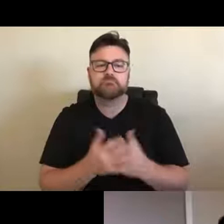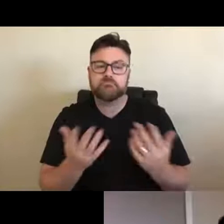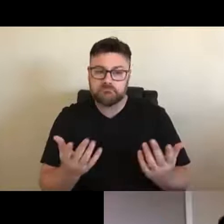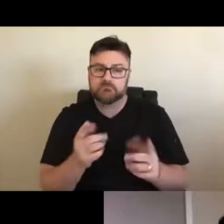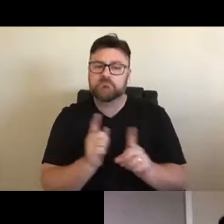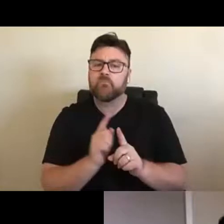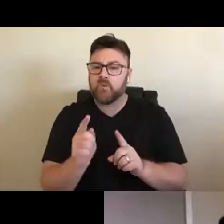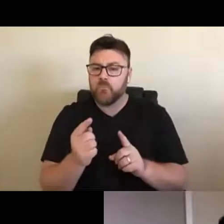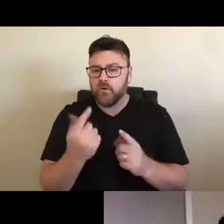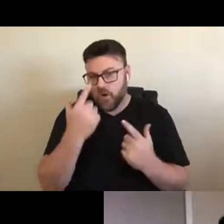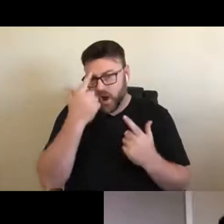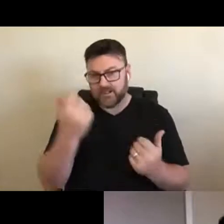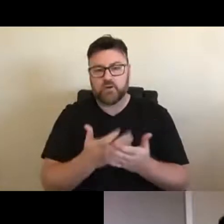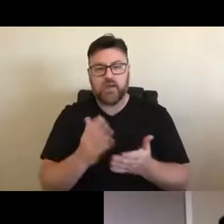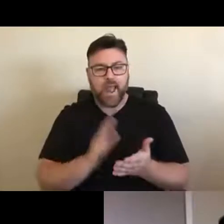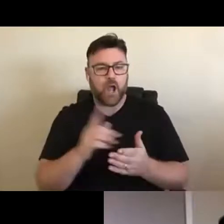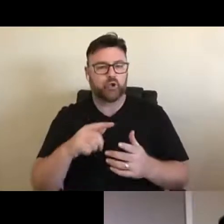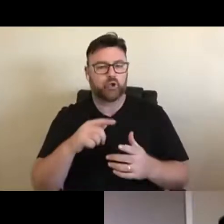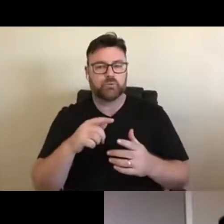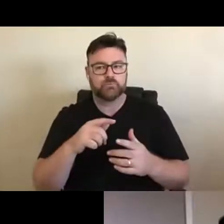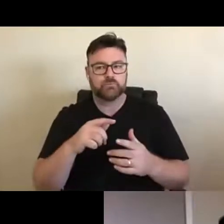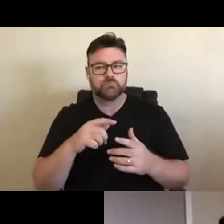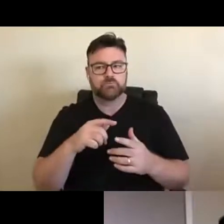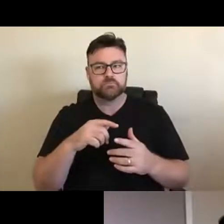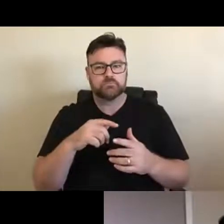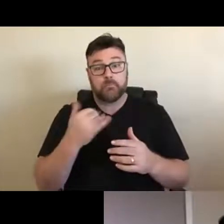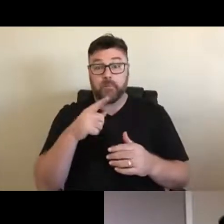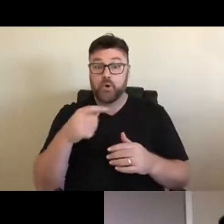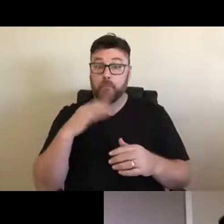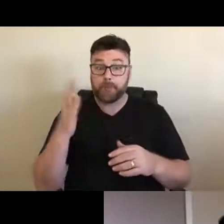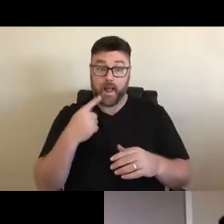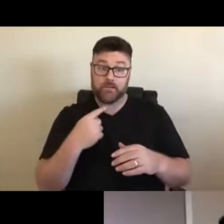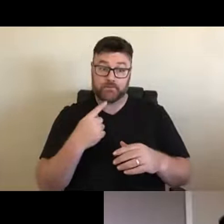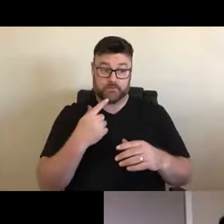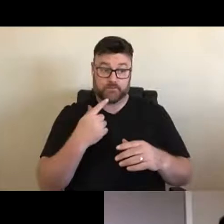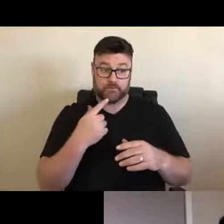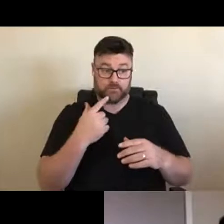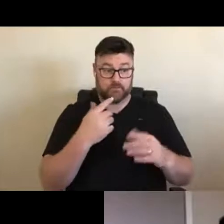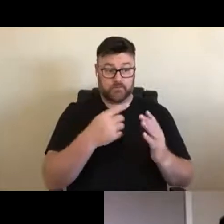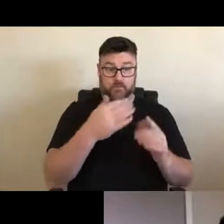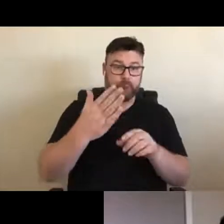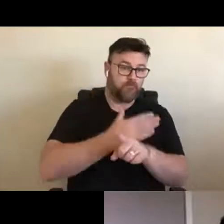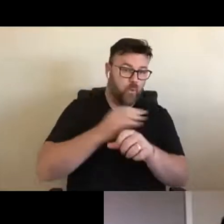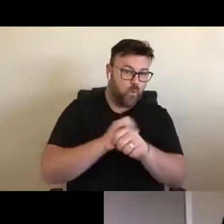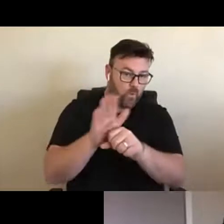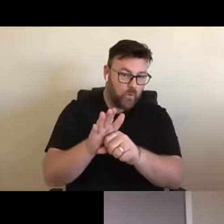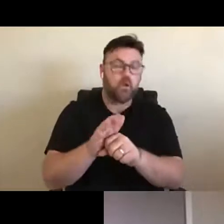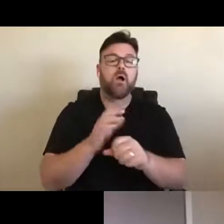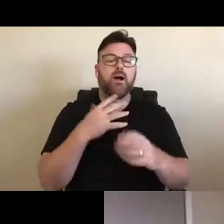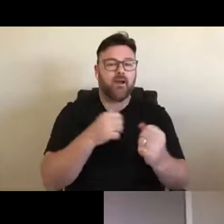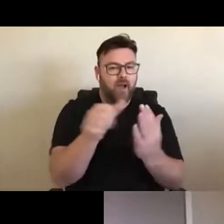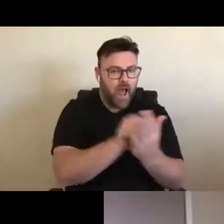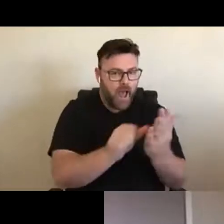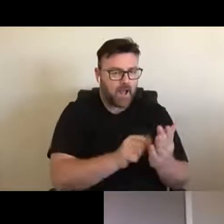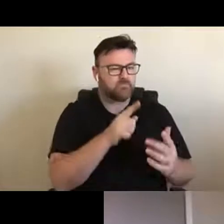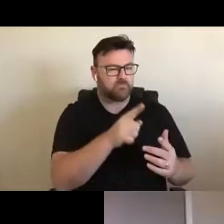ideas and practices of slowness may have been present in their practices prior to the pandemic and also during. Were